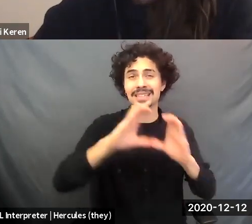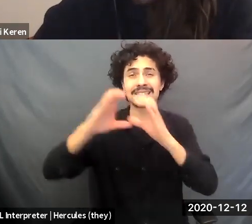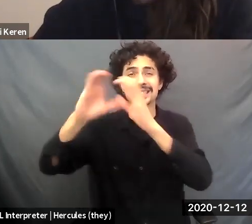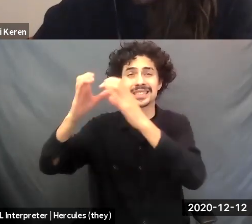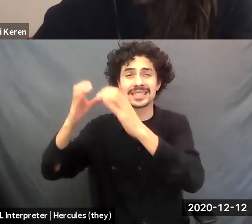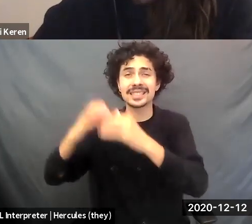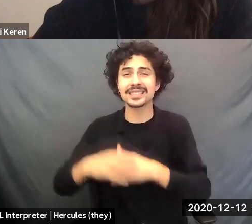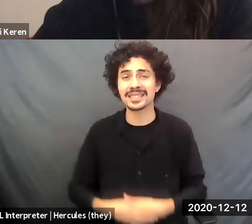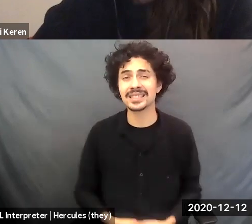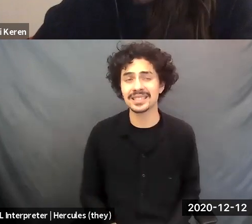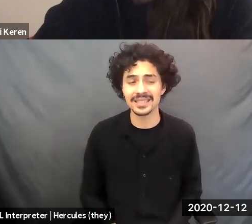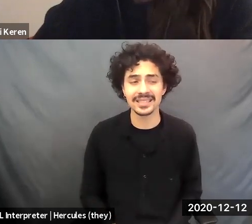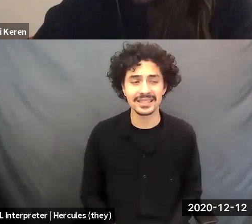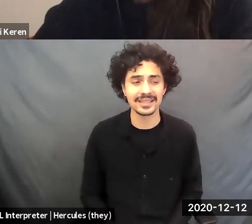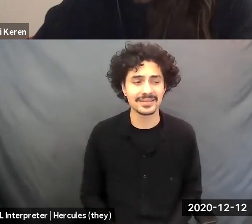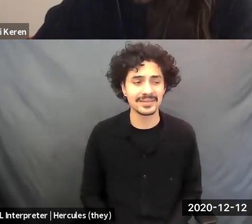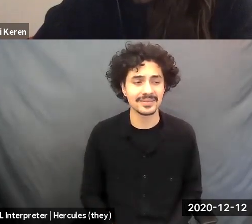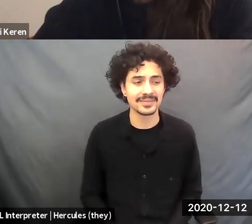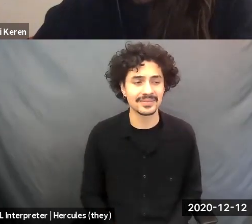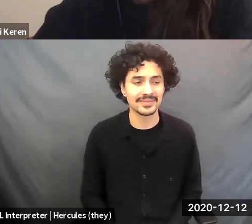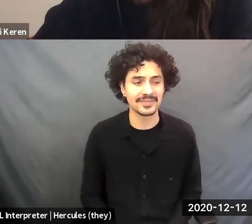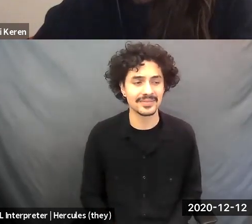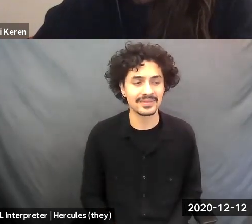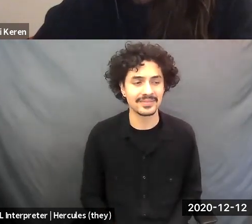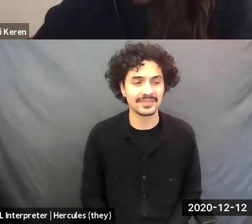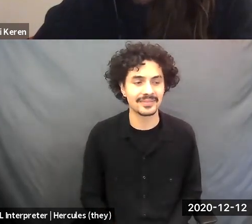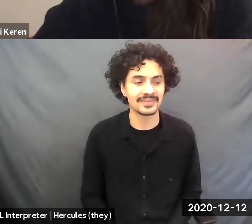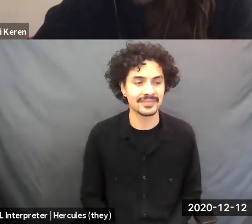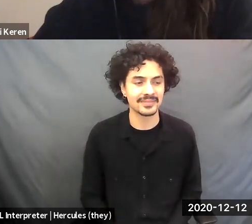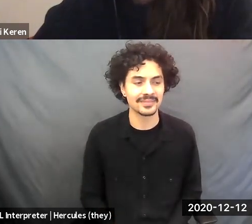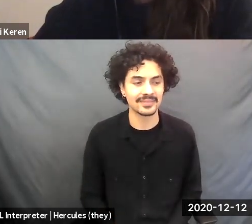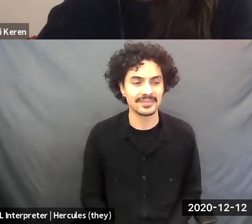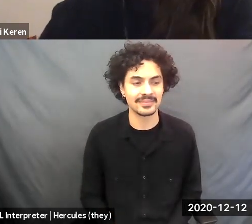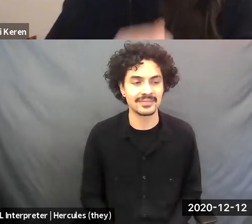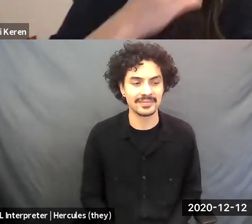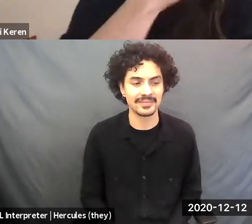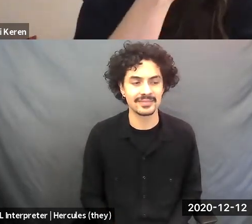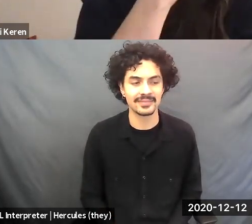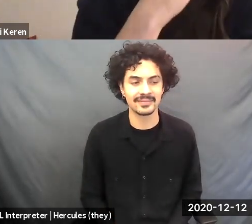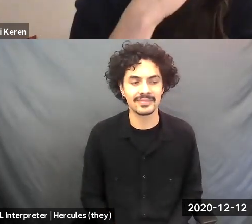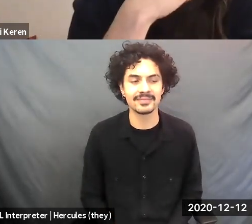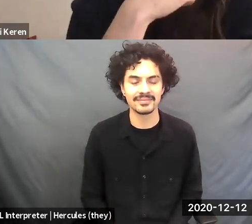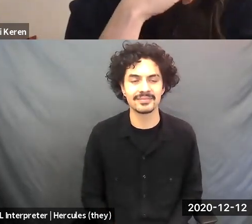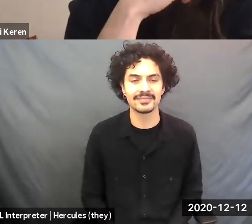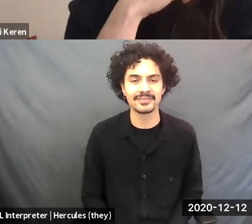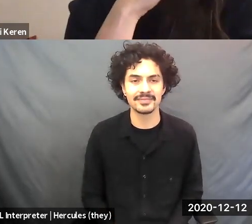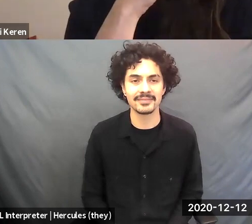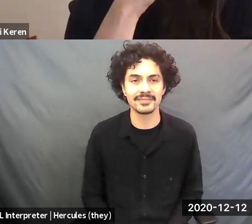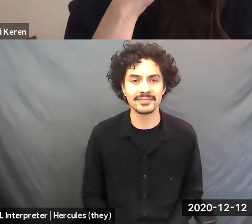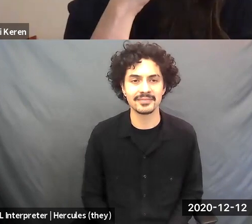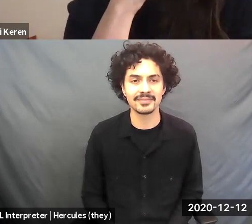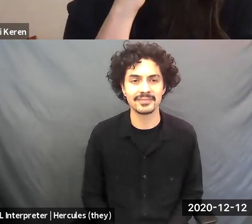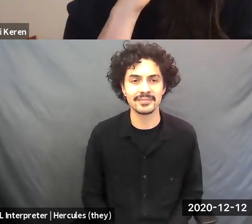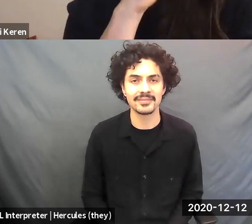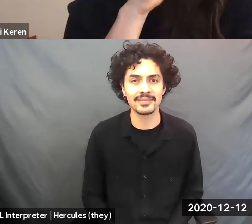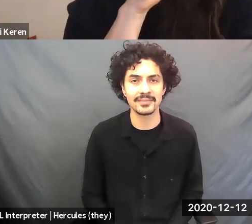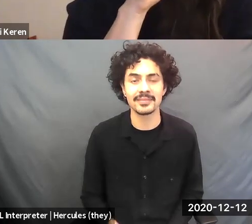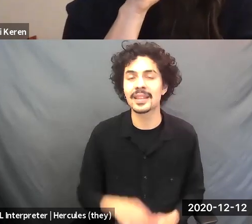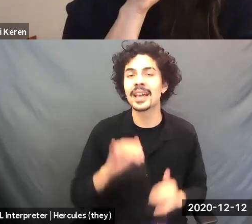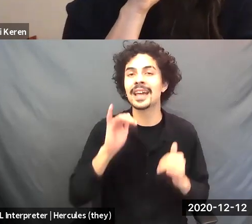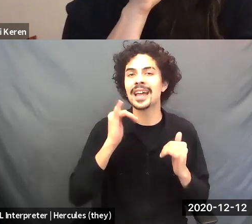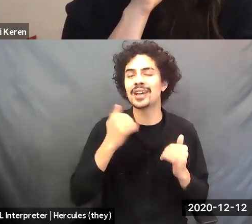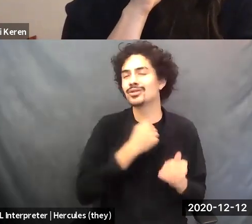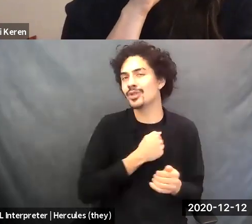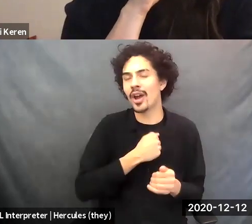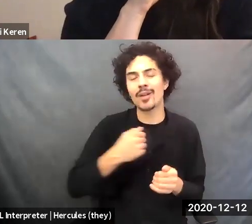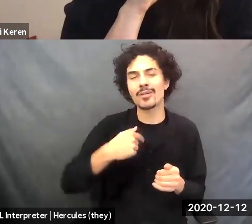But a question that we have for you, Sherry, that we want to pose, and then we can, and then we are, we can turn more directly to the chat, and apologies that we